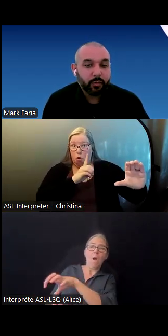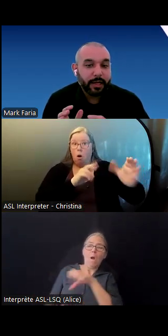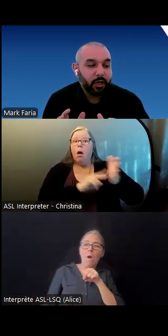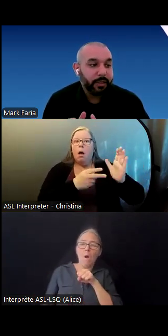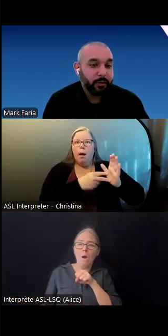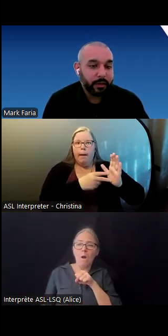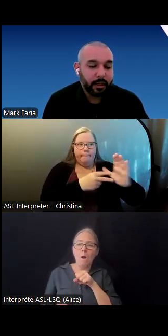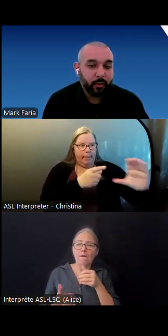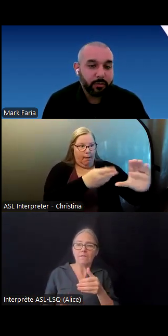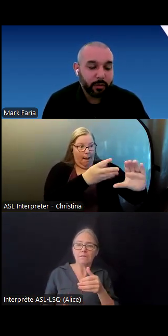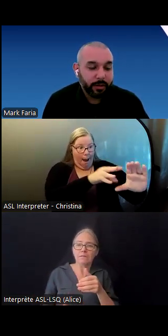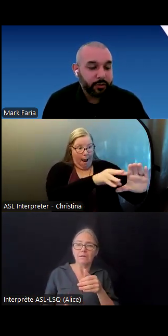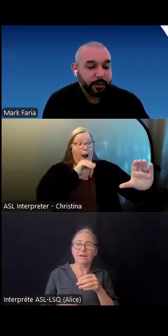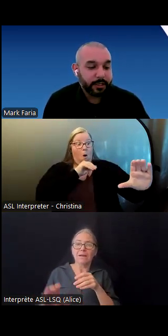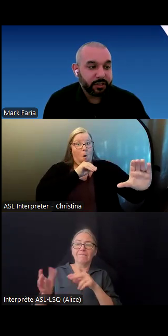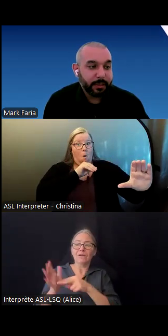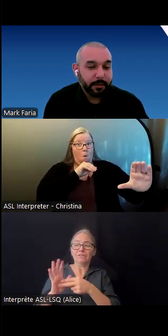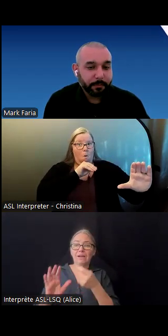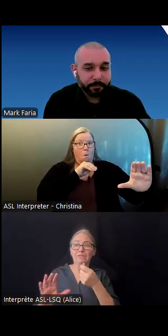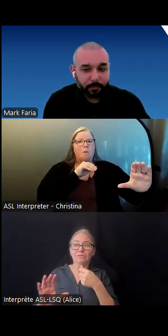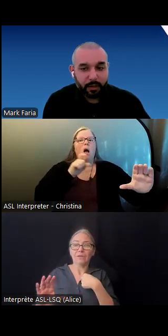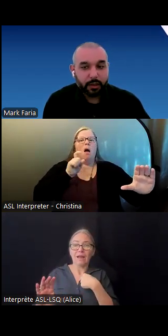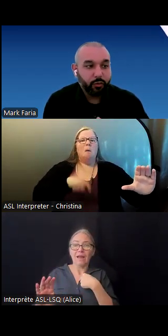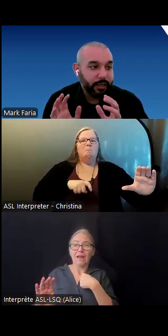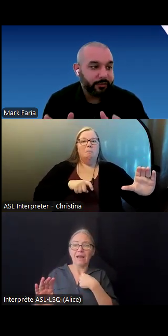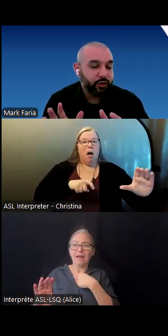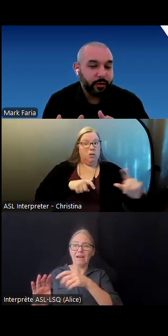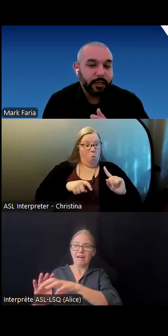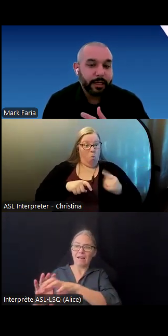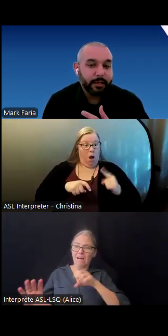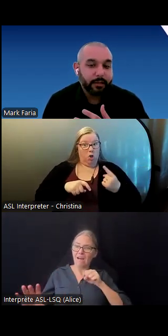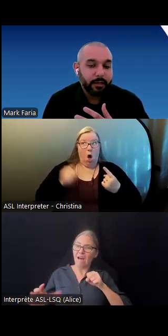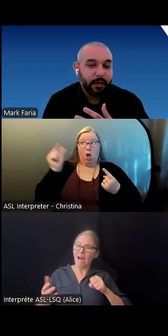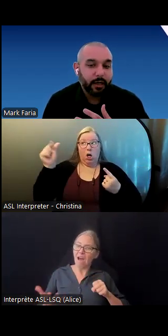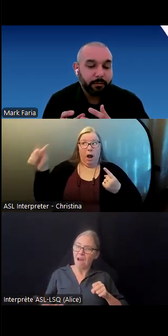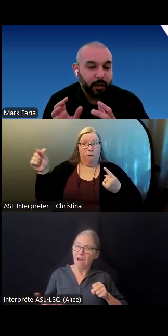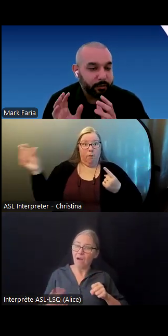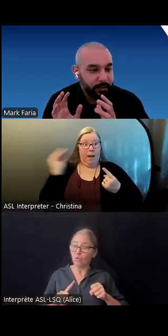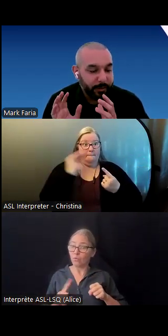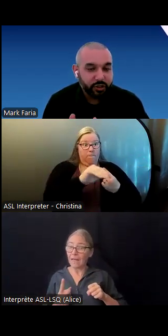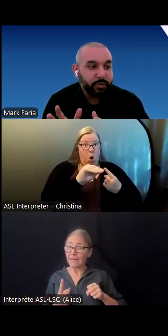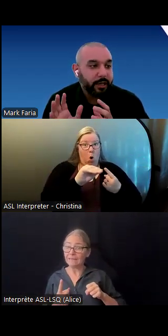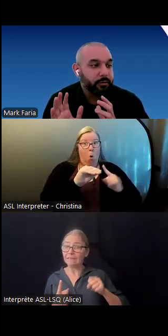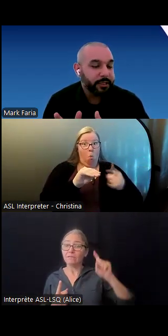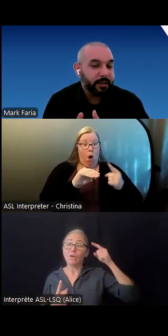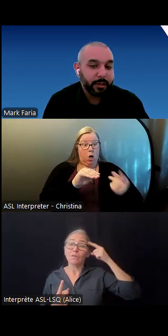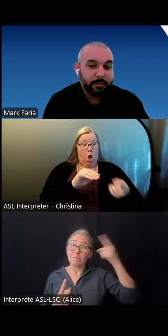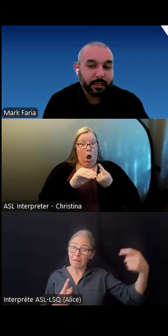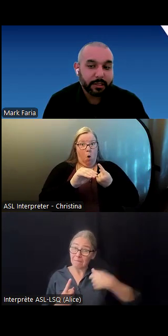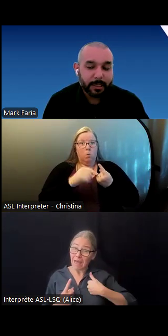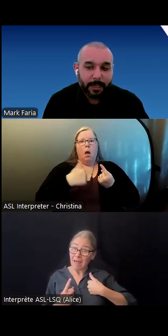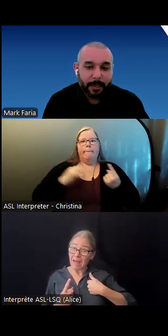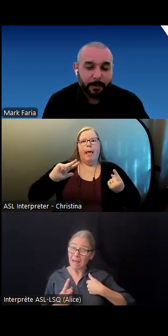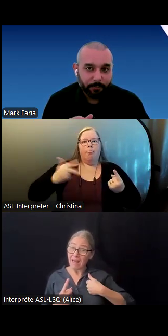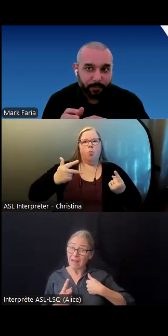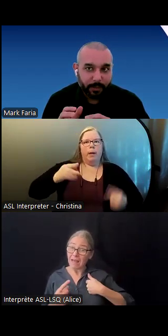So that's why I tell people when you put money into an RDSP, you really have to treat it like a pension plan or a retirement plan,